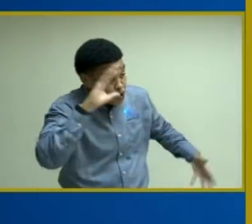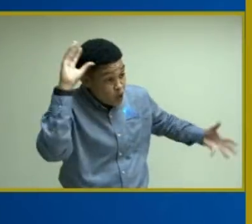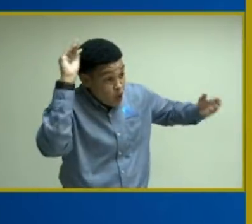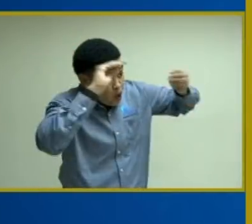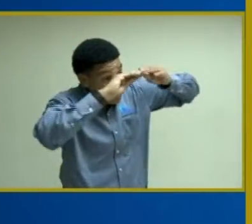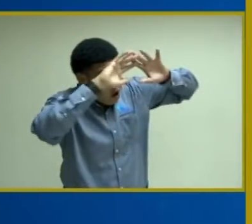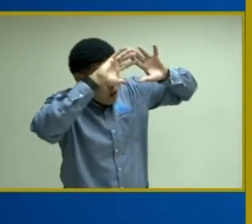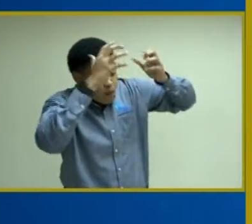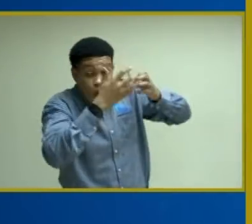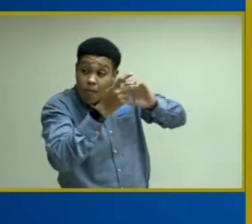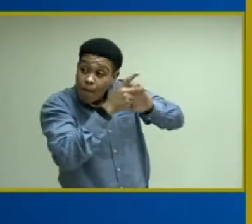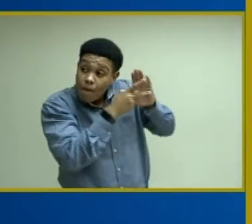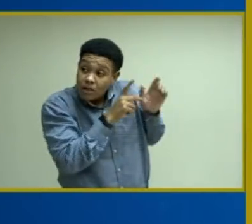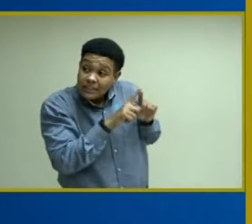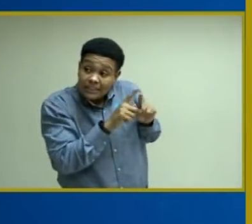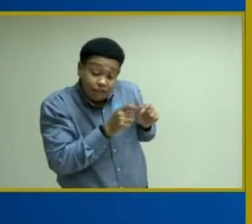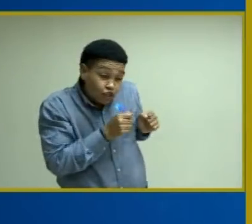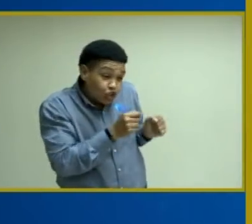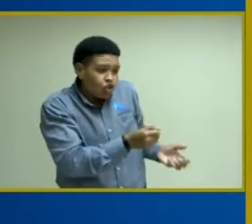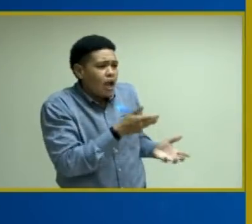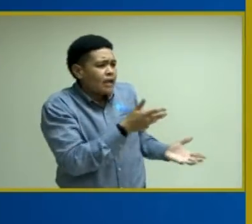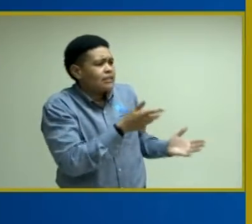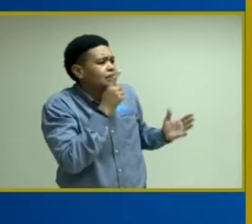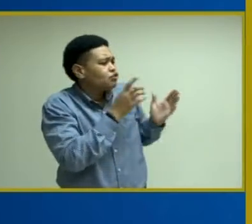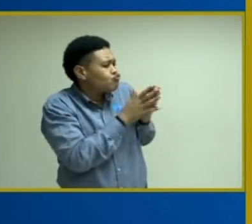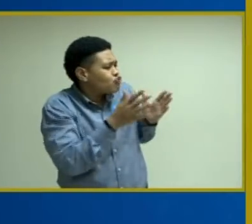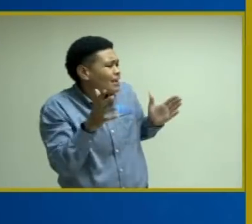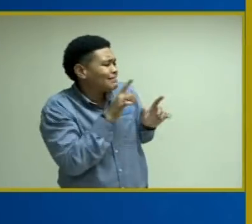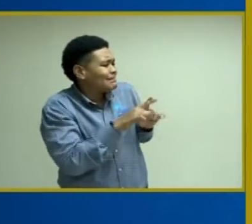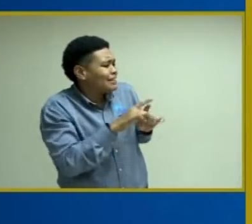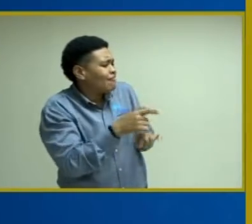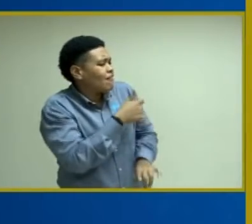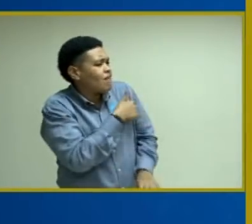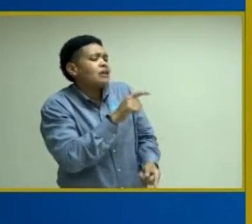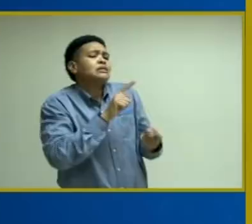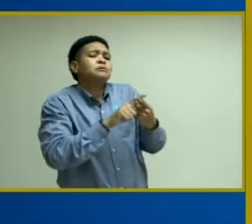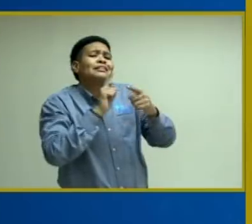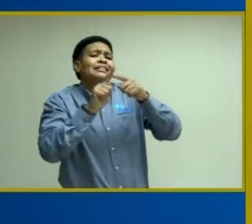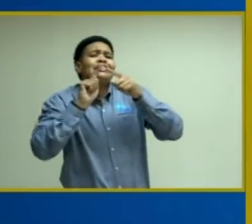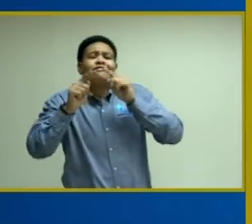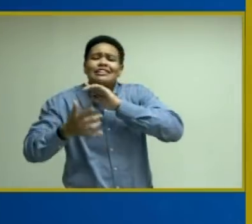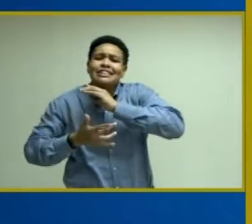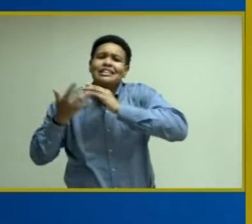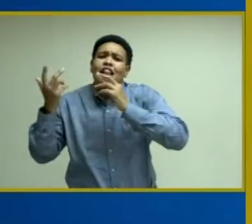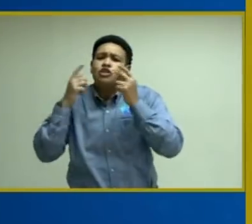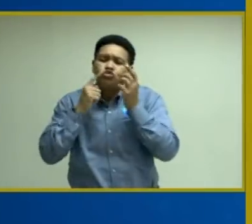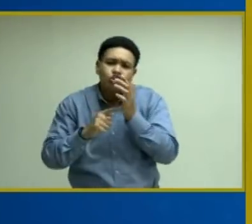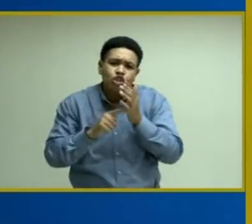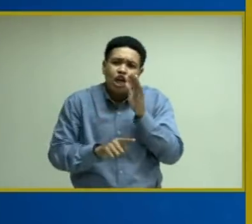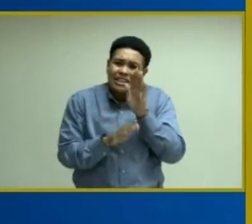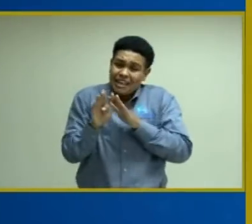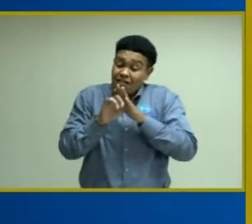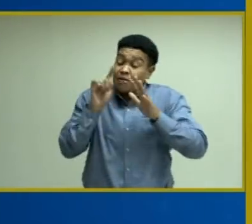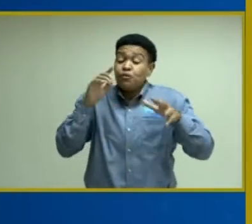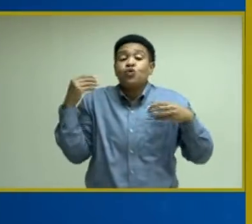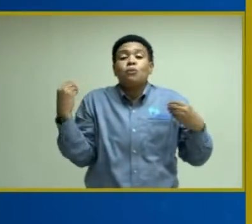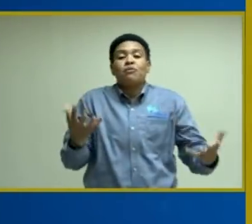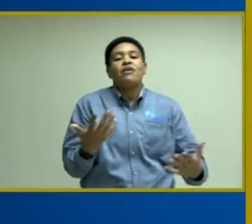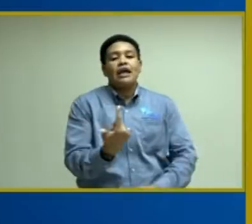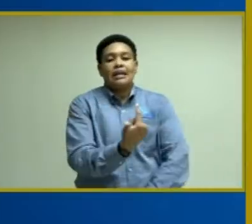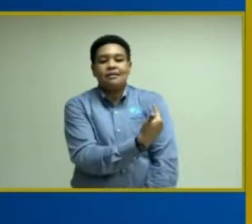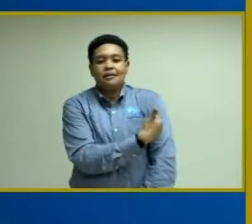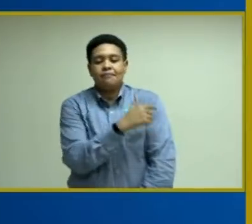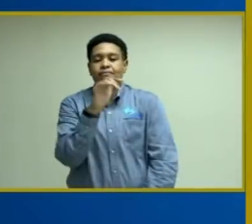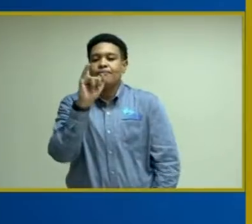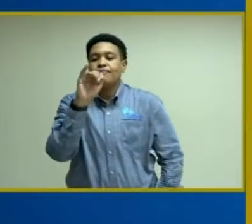global policies and strategies ranging from vaccines and technology research and development to delivery of